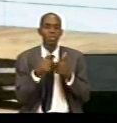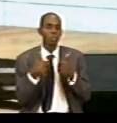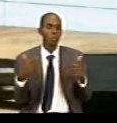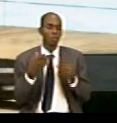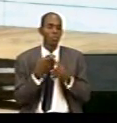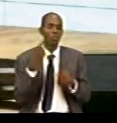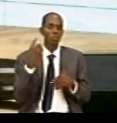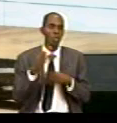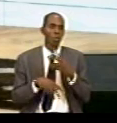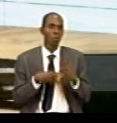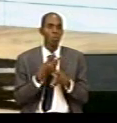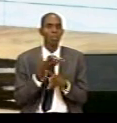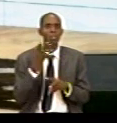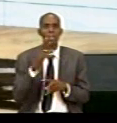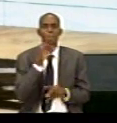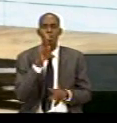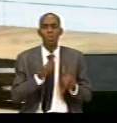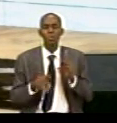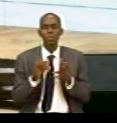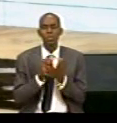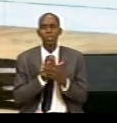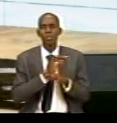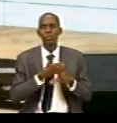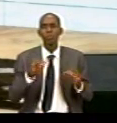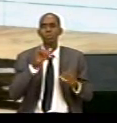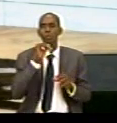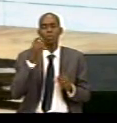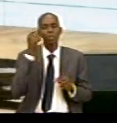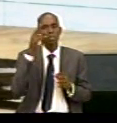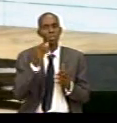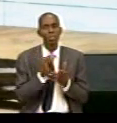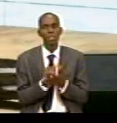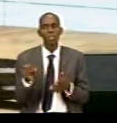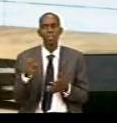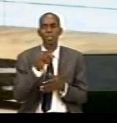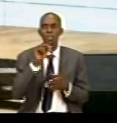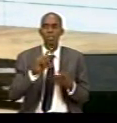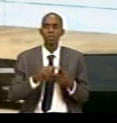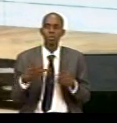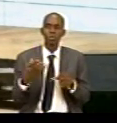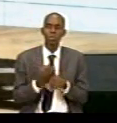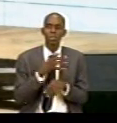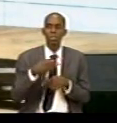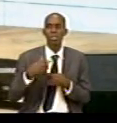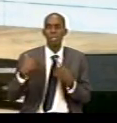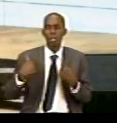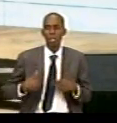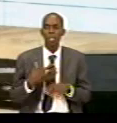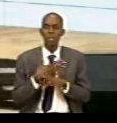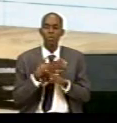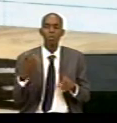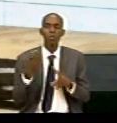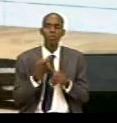not understand that they need to take their heart away from whoever was